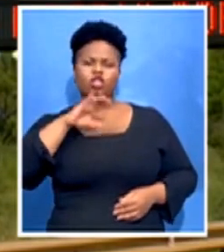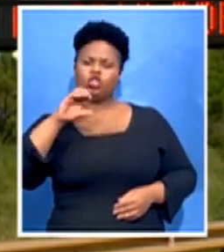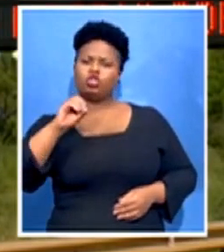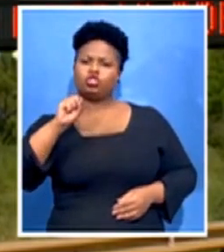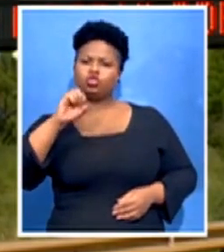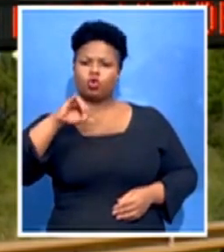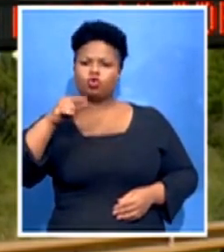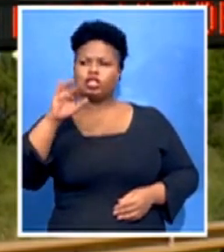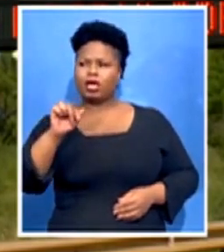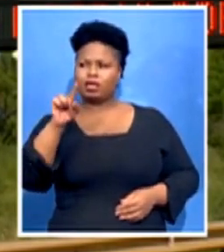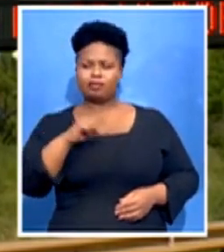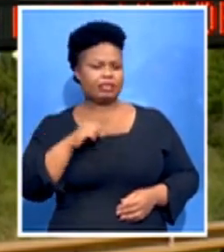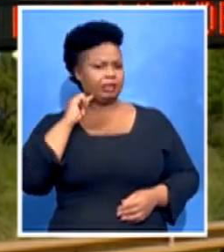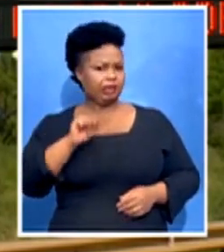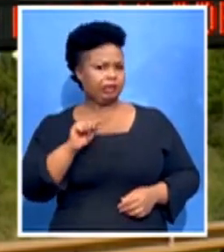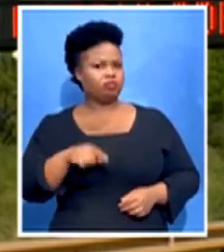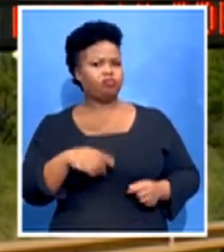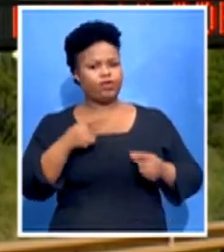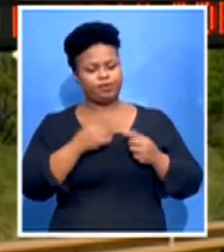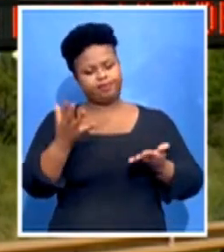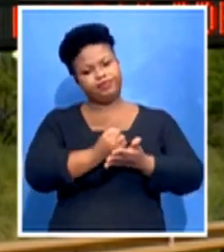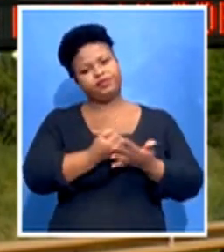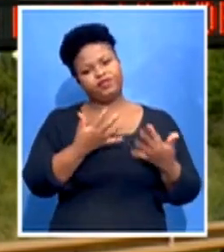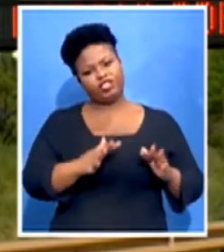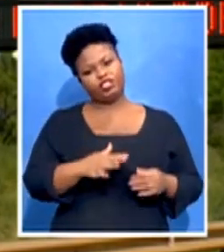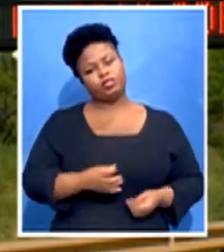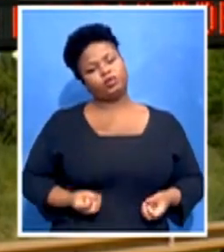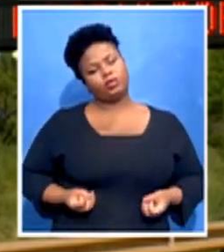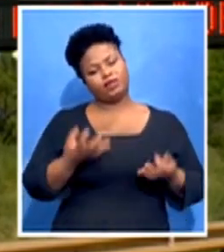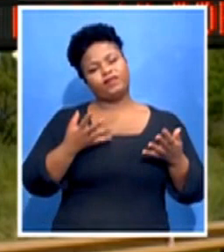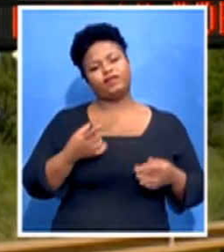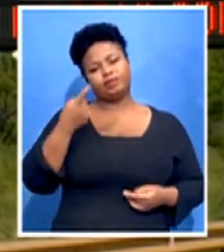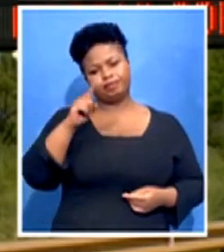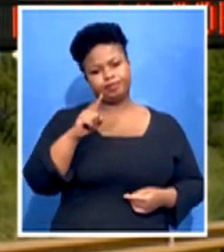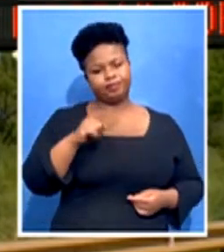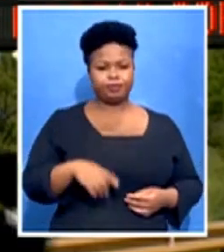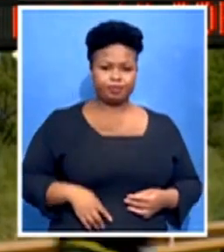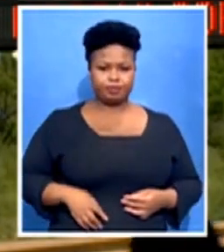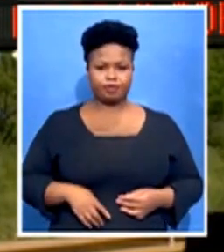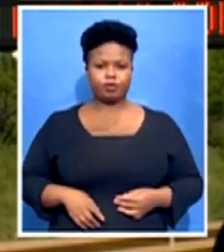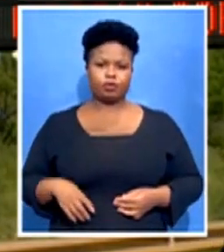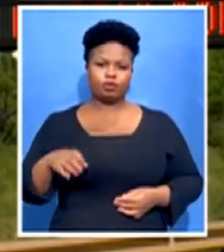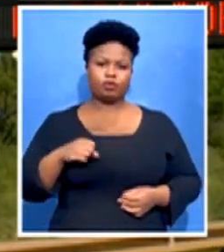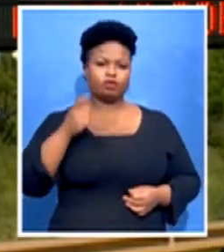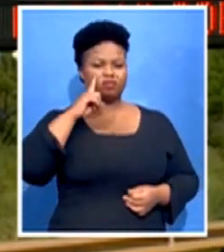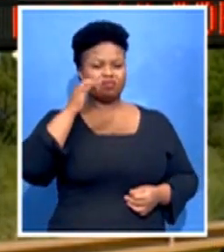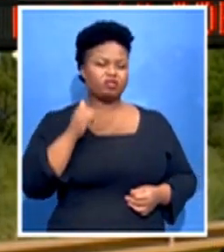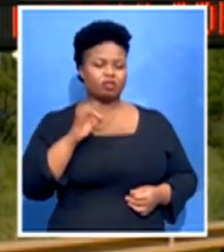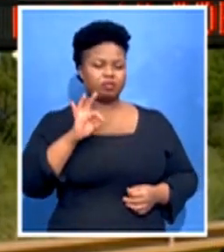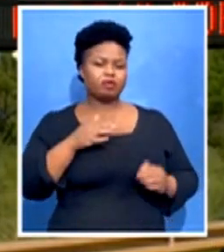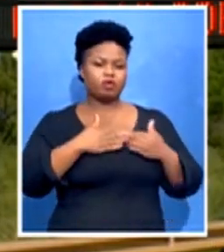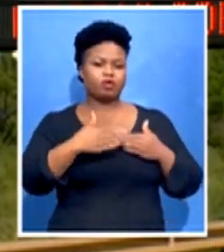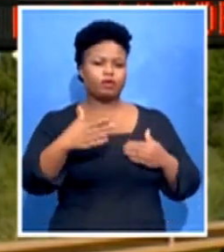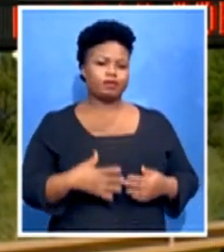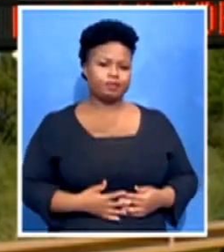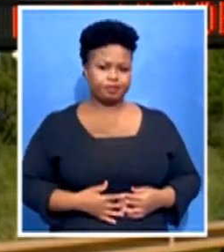intercepted, and then we handed over to revenue services to deal with the matter going forward. Dade also talked to us about,